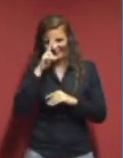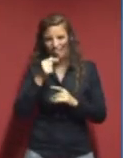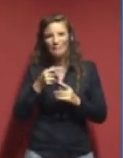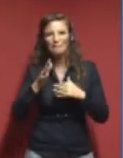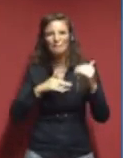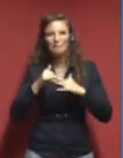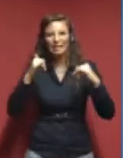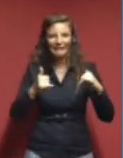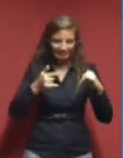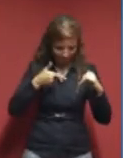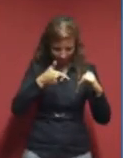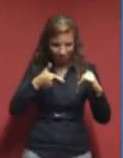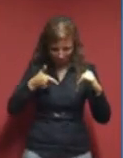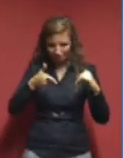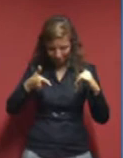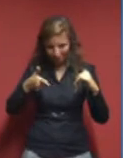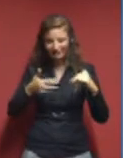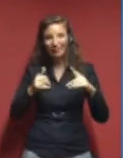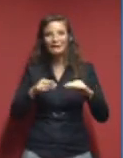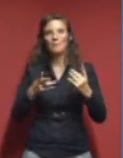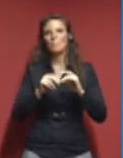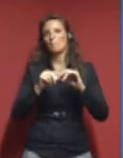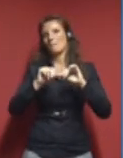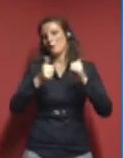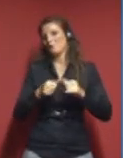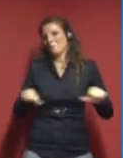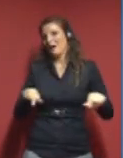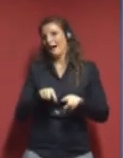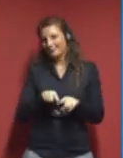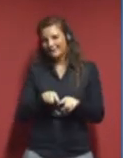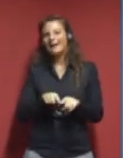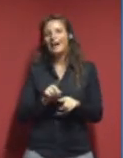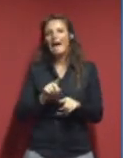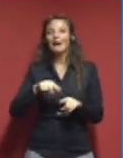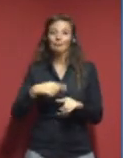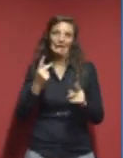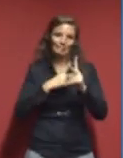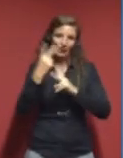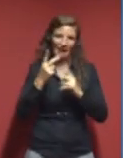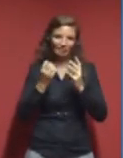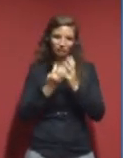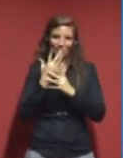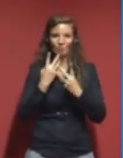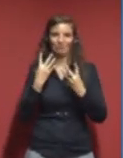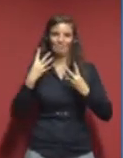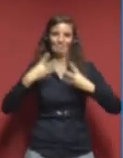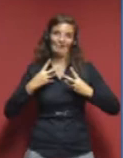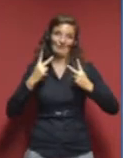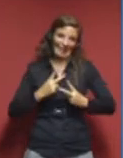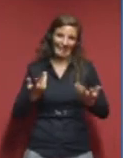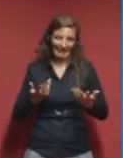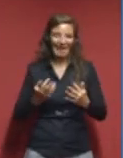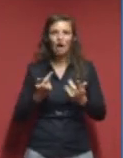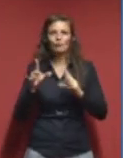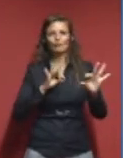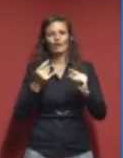cutter, and we looked into the options, and there wasn't really a good commercial solution for